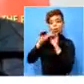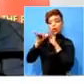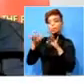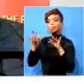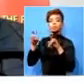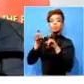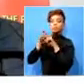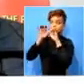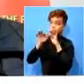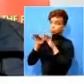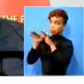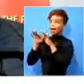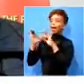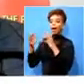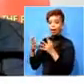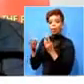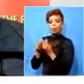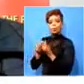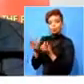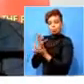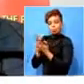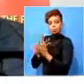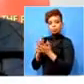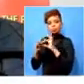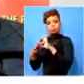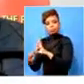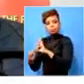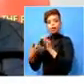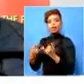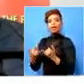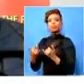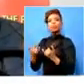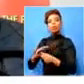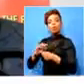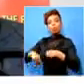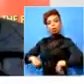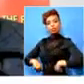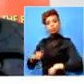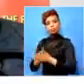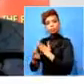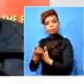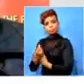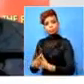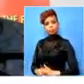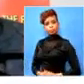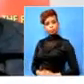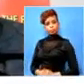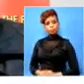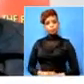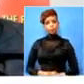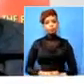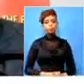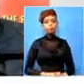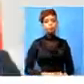you address the issues going on with regard to corruption right now. Remember, Sakina, when